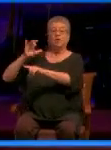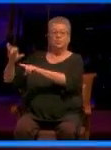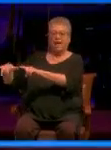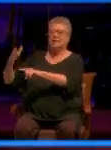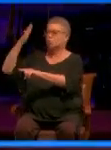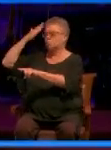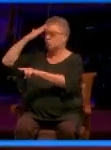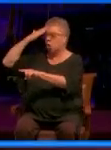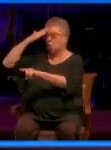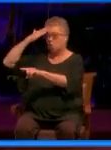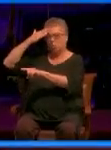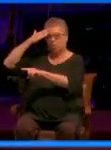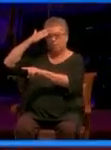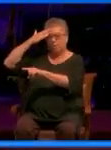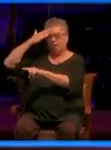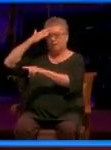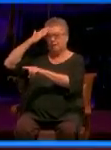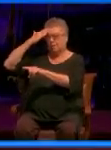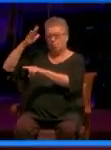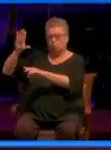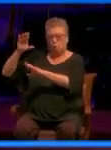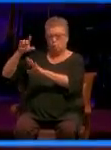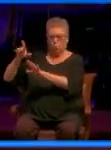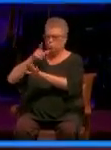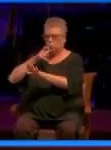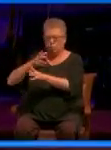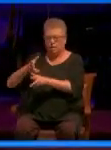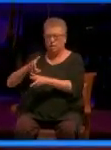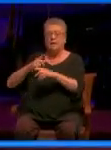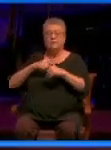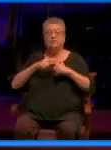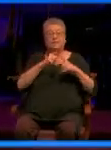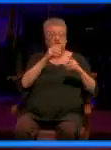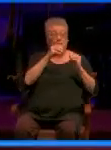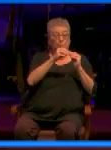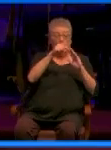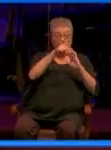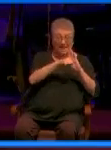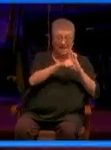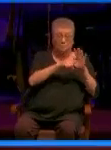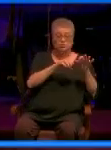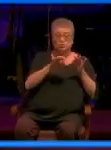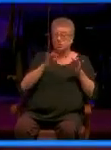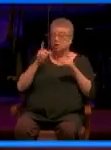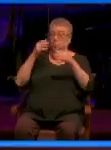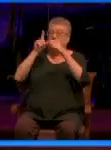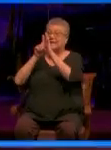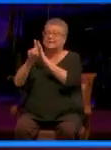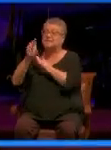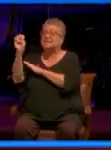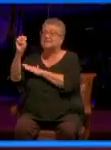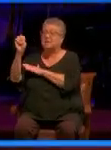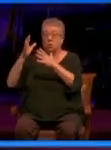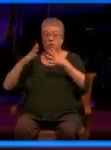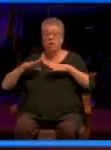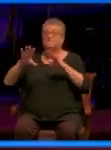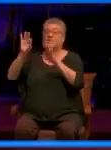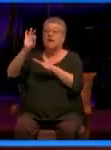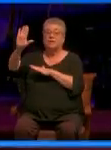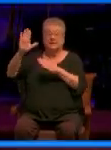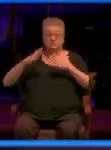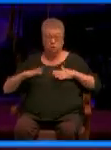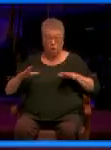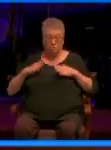know. Not only that, notice what it says about the clothing. She went into Esau's closet and found one of his clothes. Now,